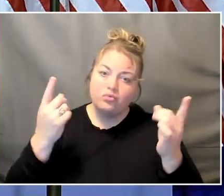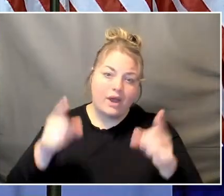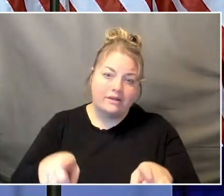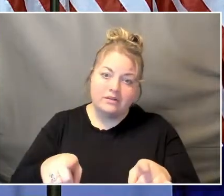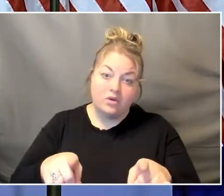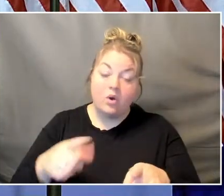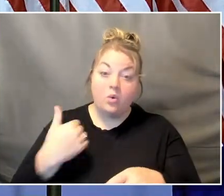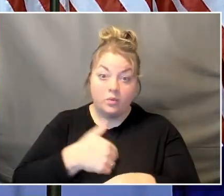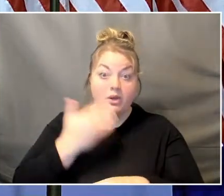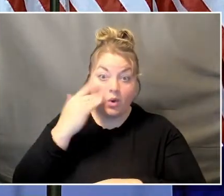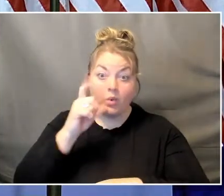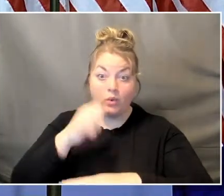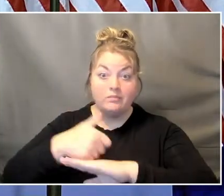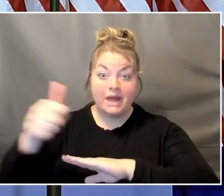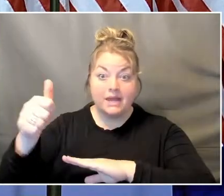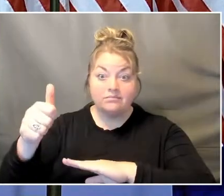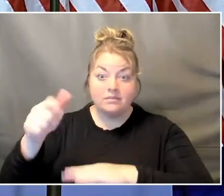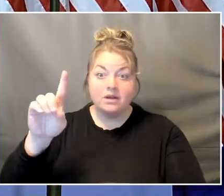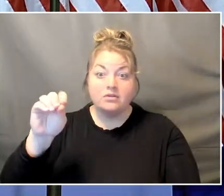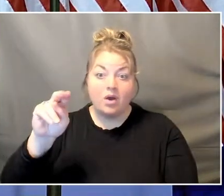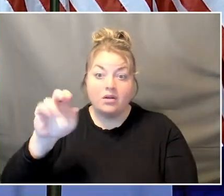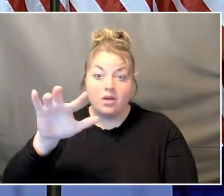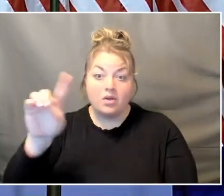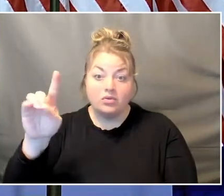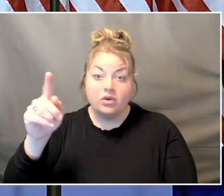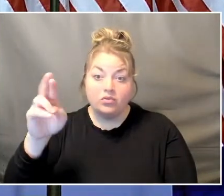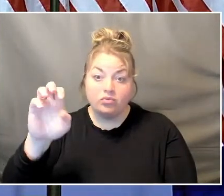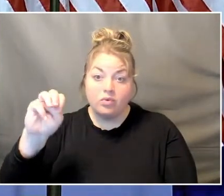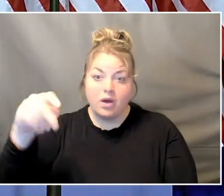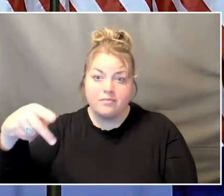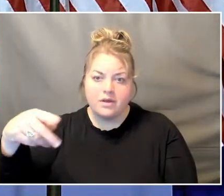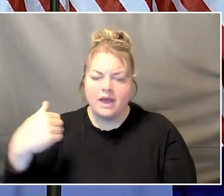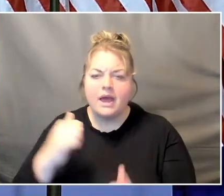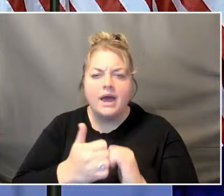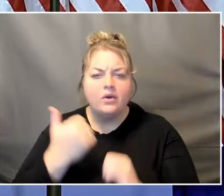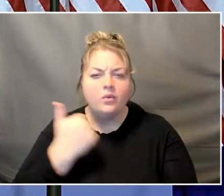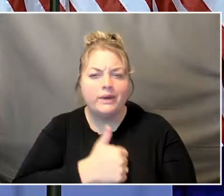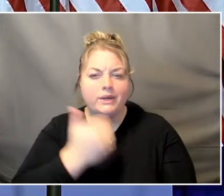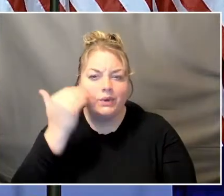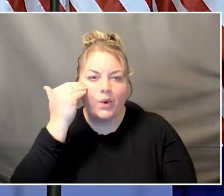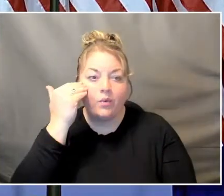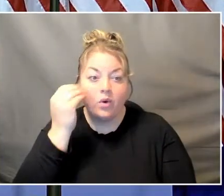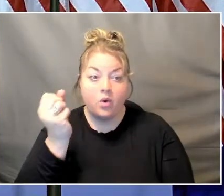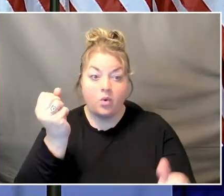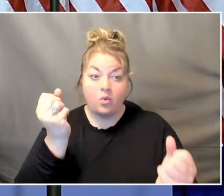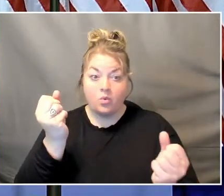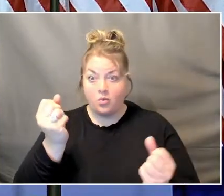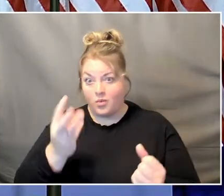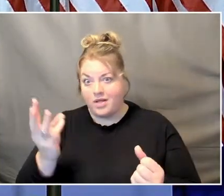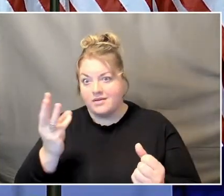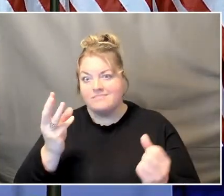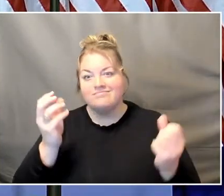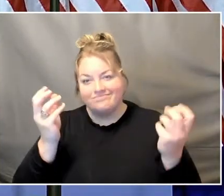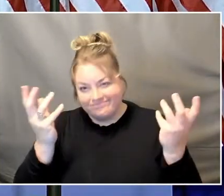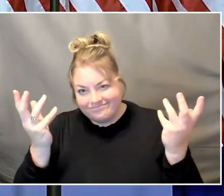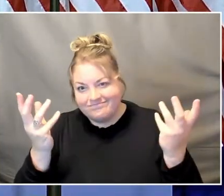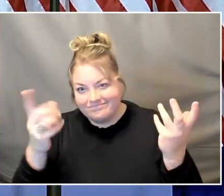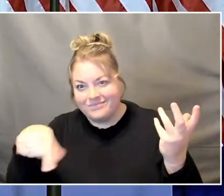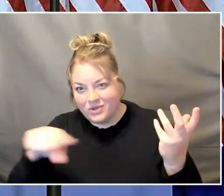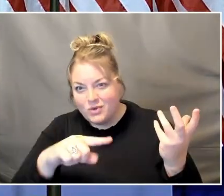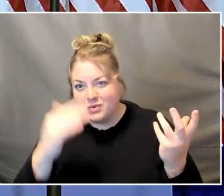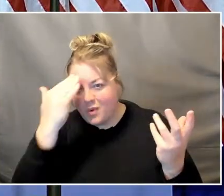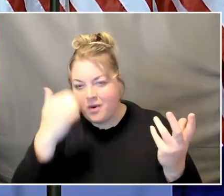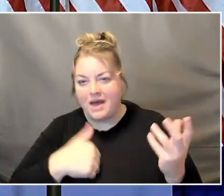Donald Trump. And how do we know? Well, as many of you know, I'm a former prosecutor, so let's just look at the facts, shall